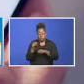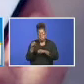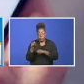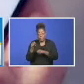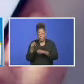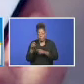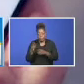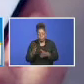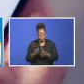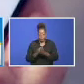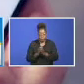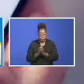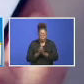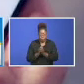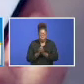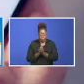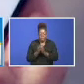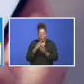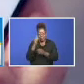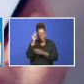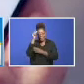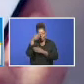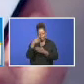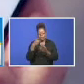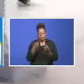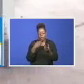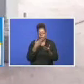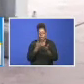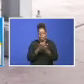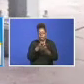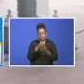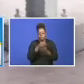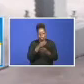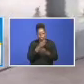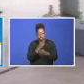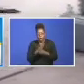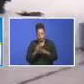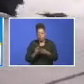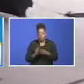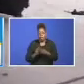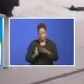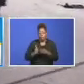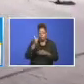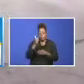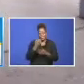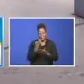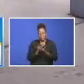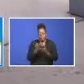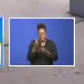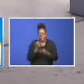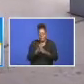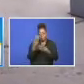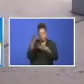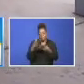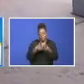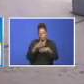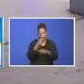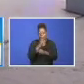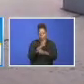further boasted of the government doing a good job in reviving the economy and getting Bahamians back to